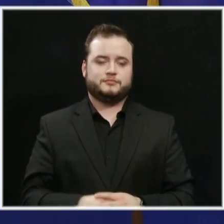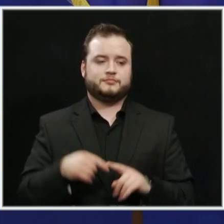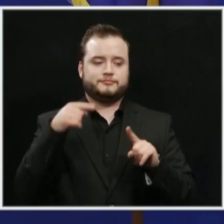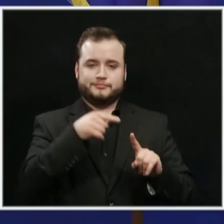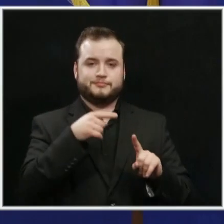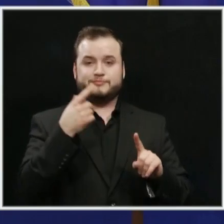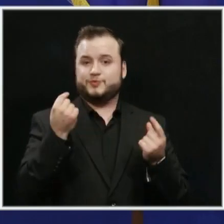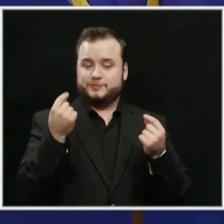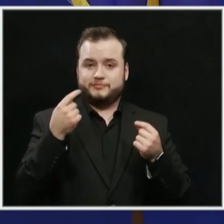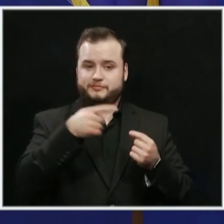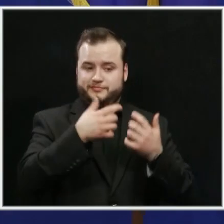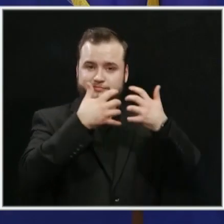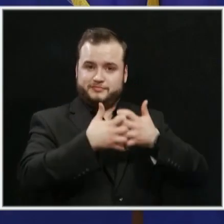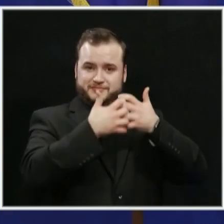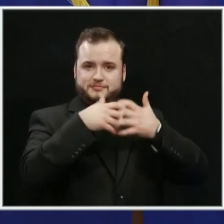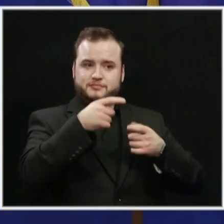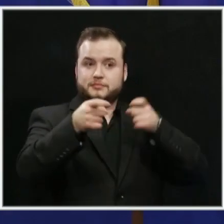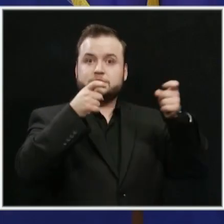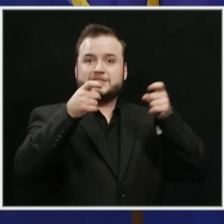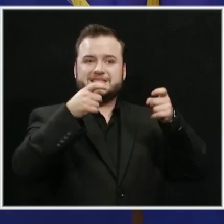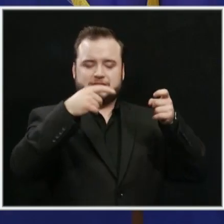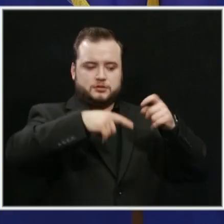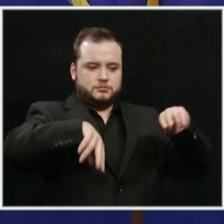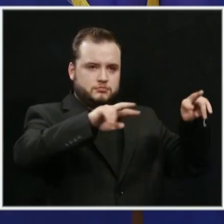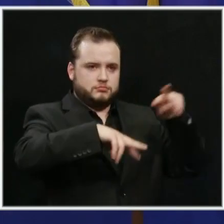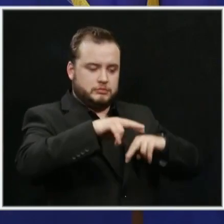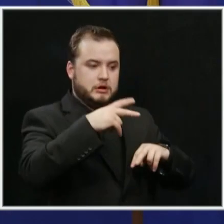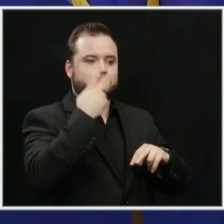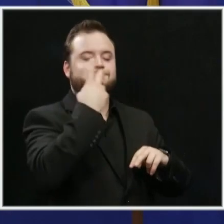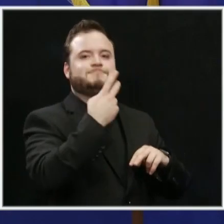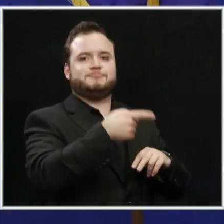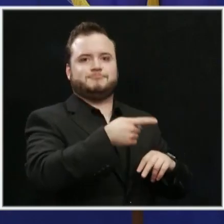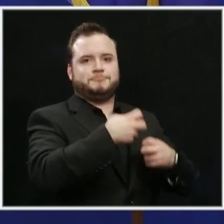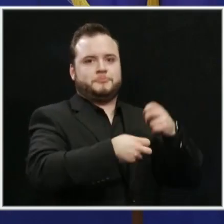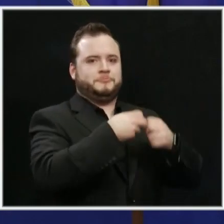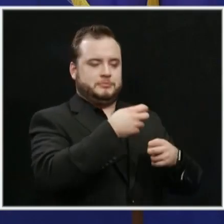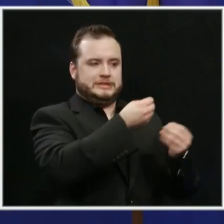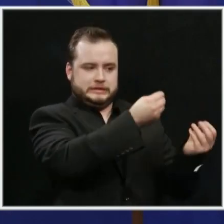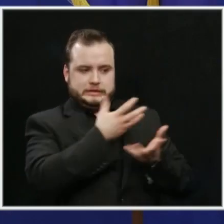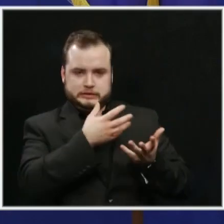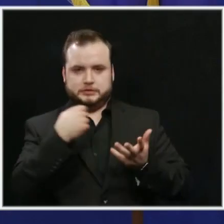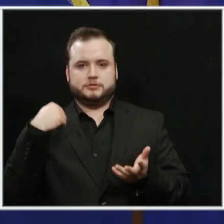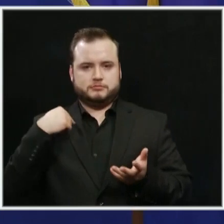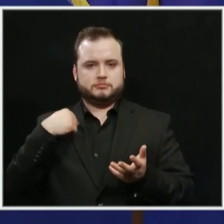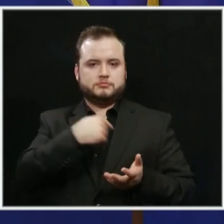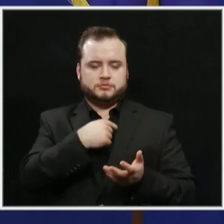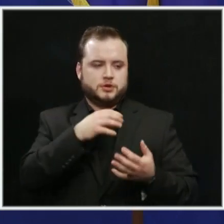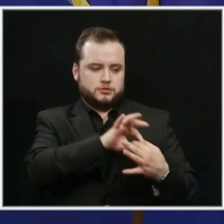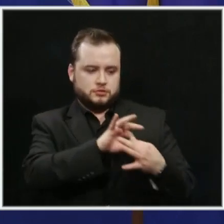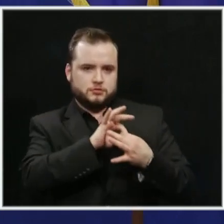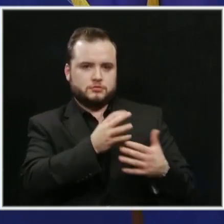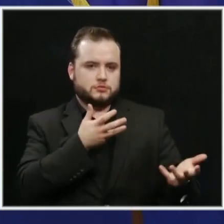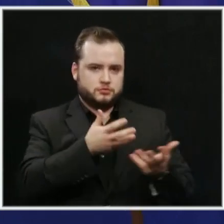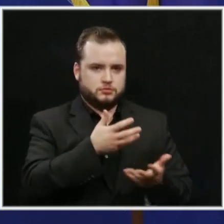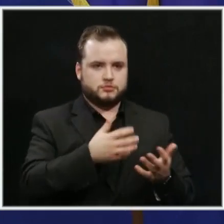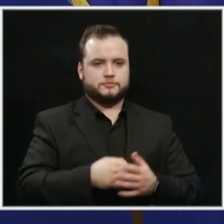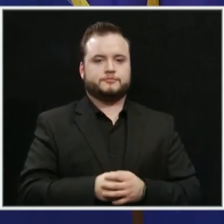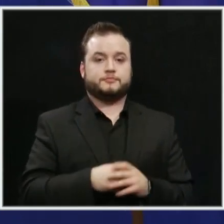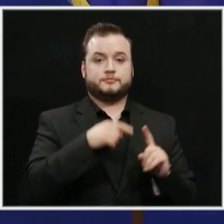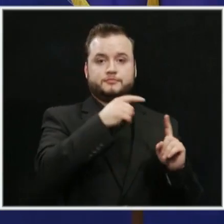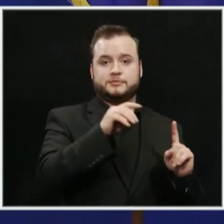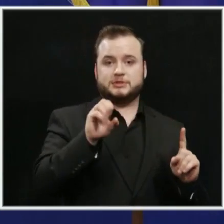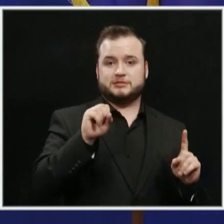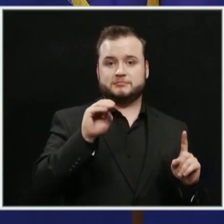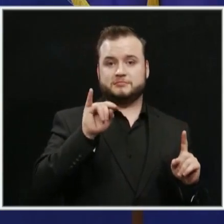in direct communication with us. And I don't know, those of you who followed this closely, the Smithfield plant went from nothing to shut down overnight. There was